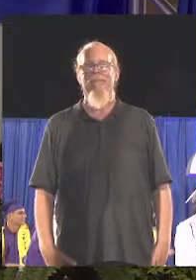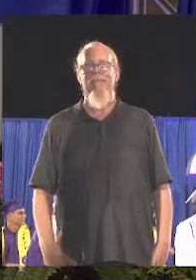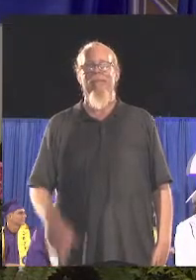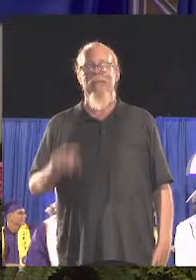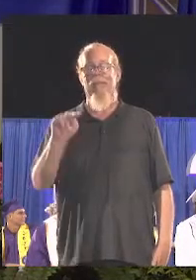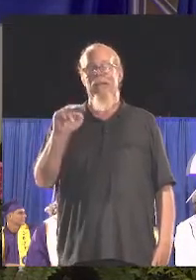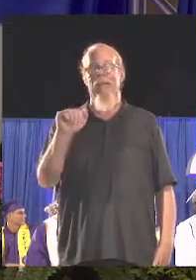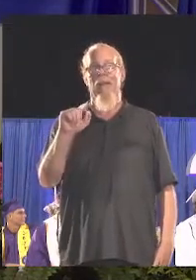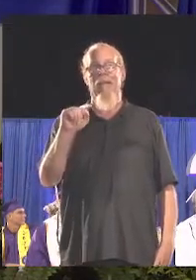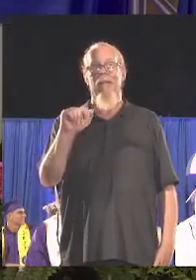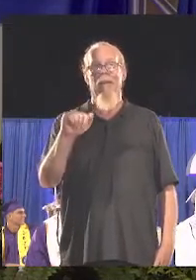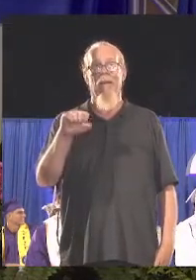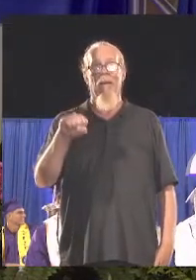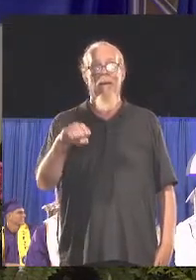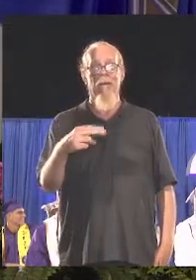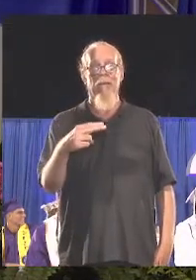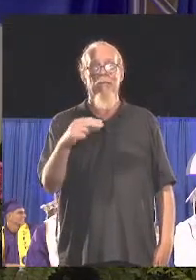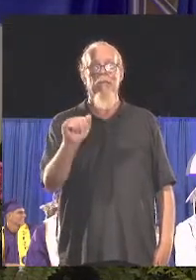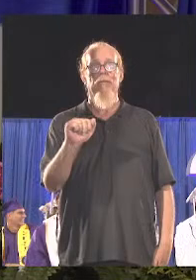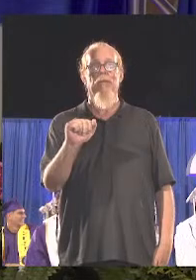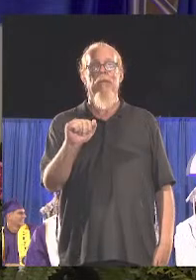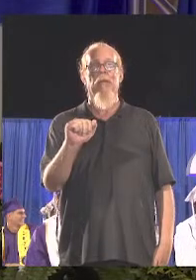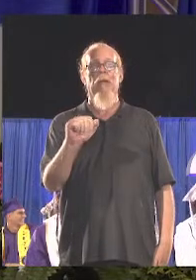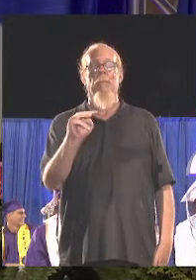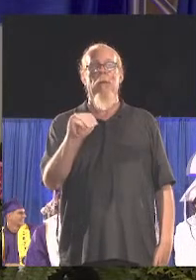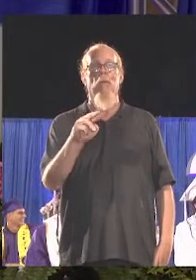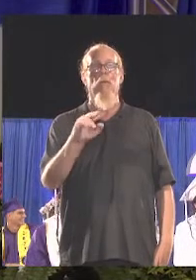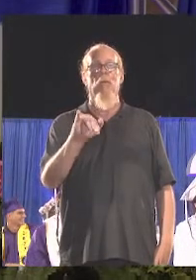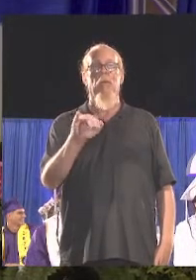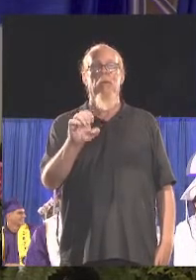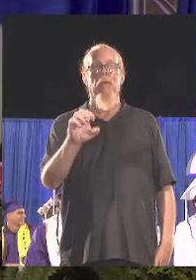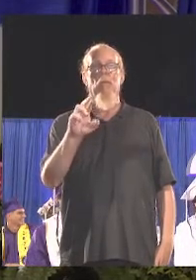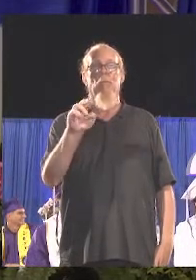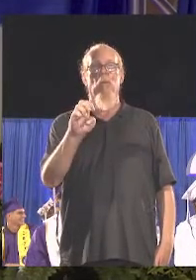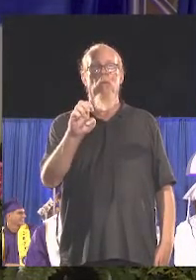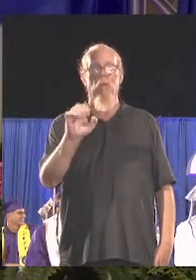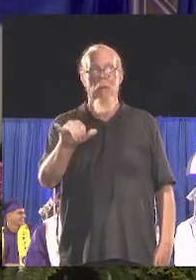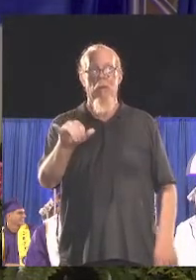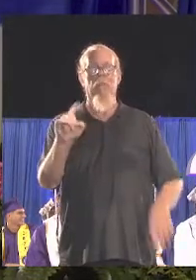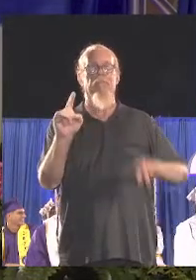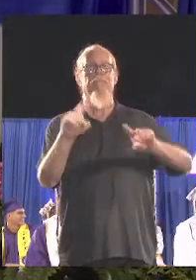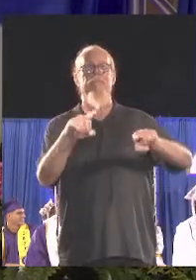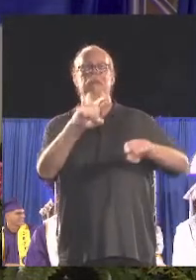Natasha Faye Marie Gray, Texas State University.